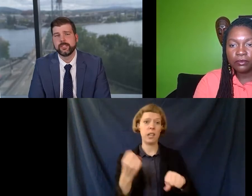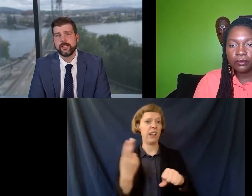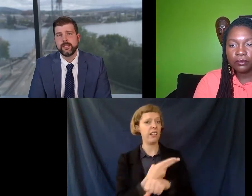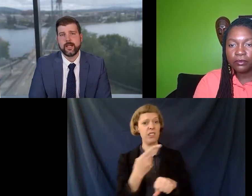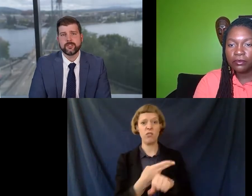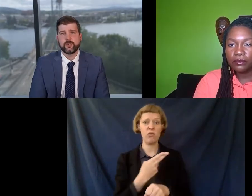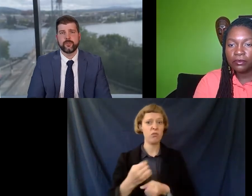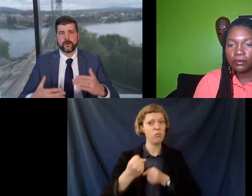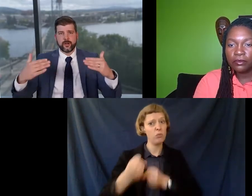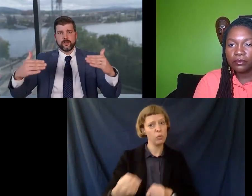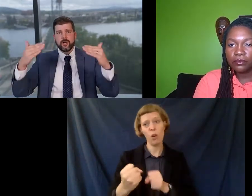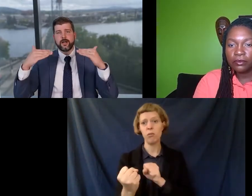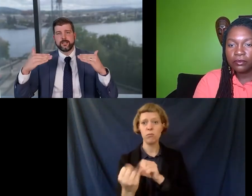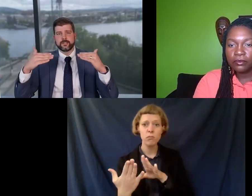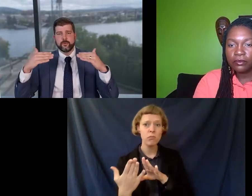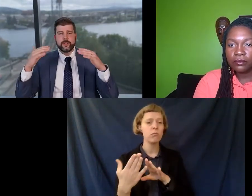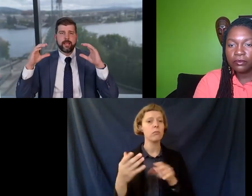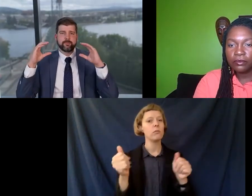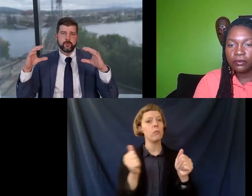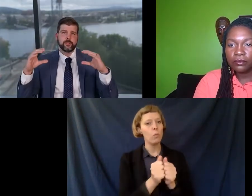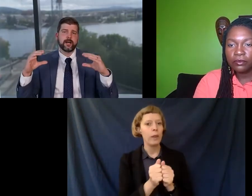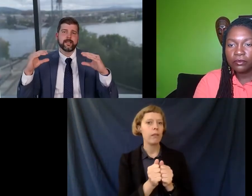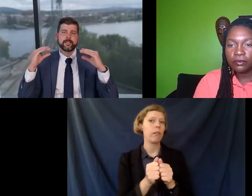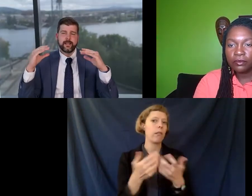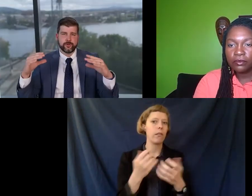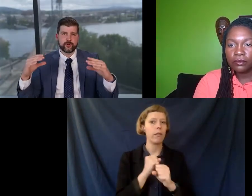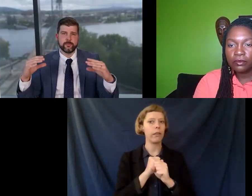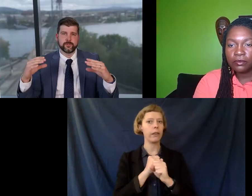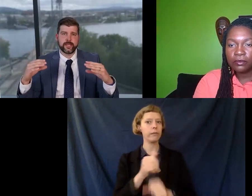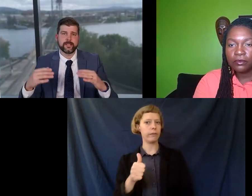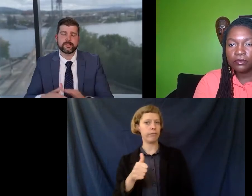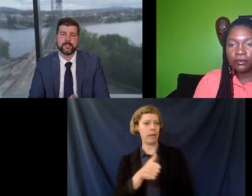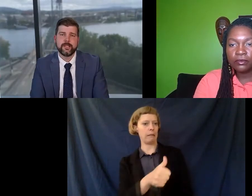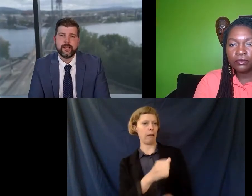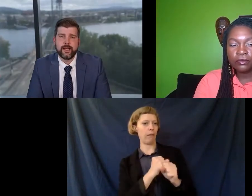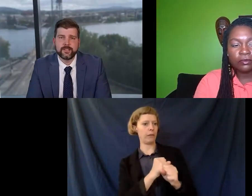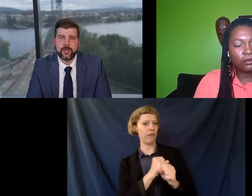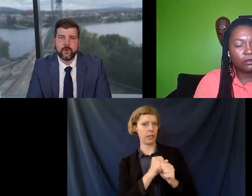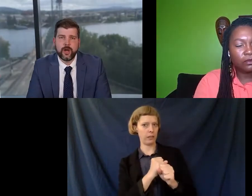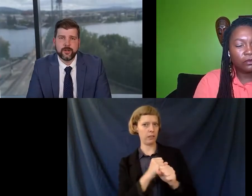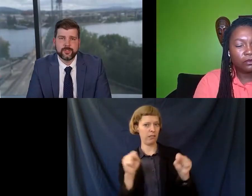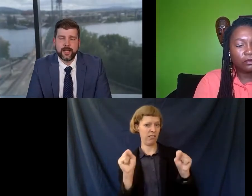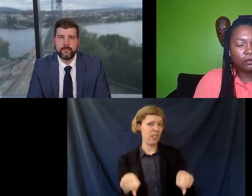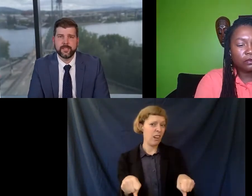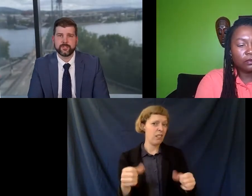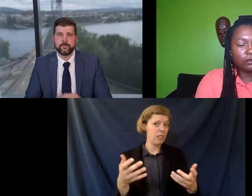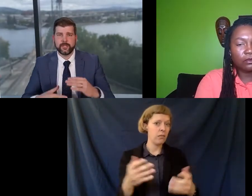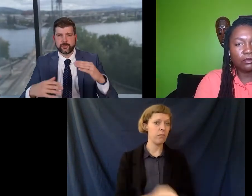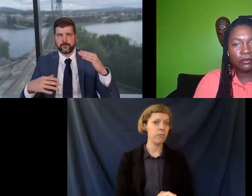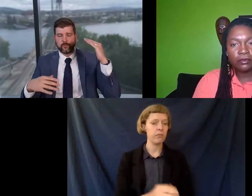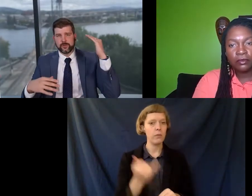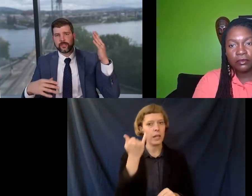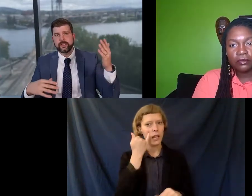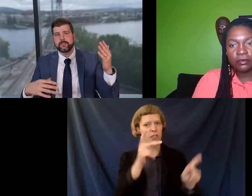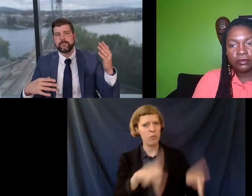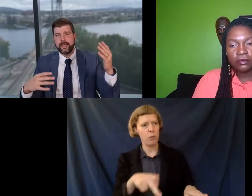others. So there are laws that we have to apply to every criminal case. And so our job is to make sure